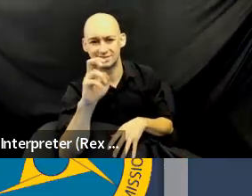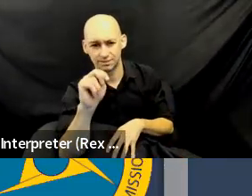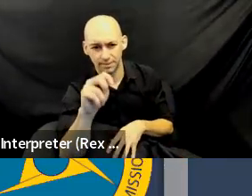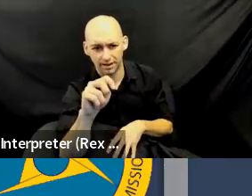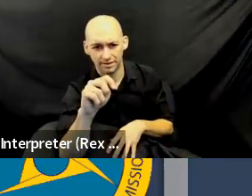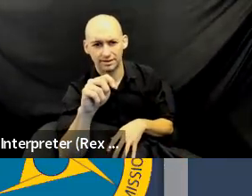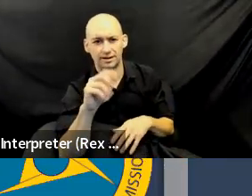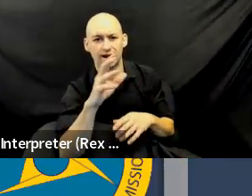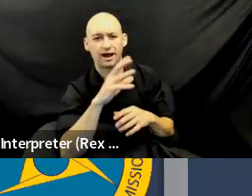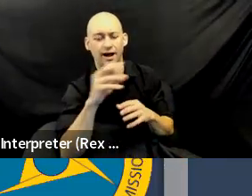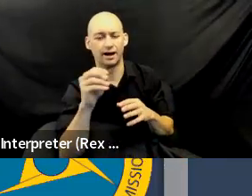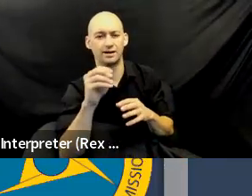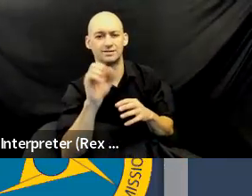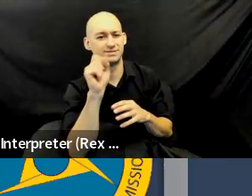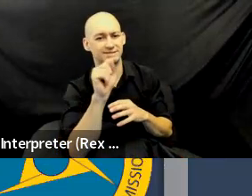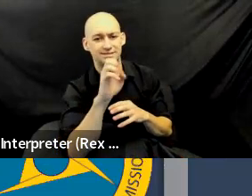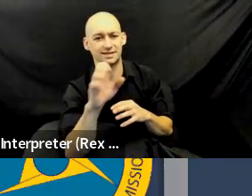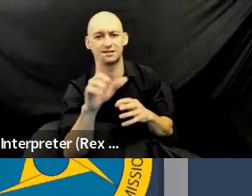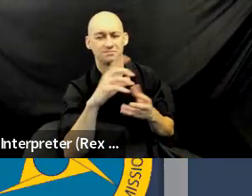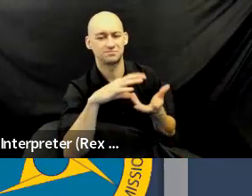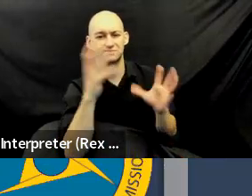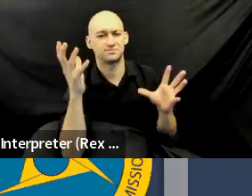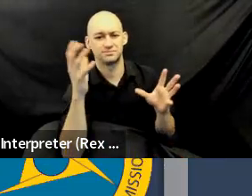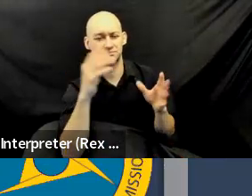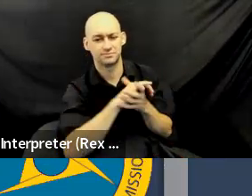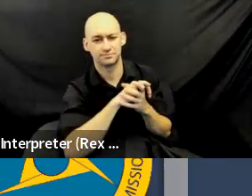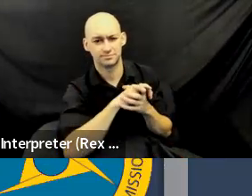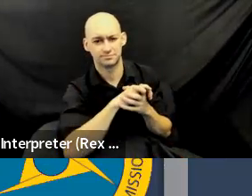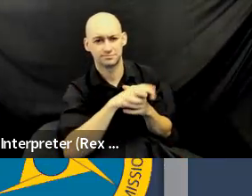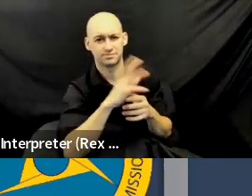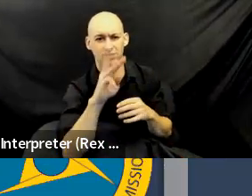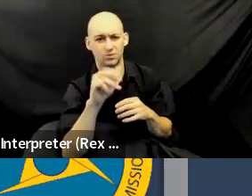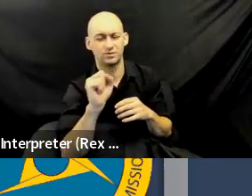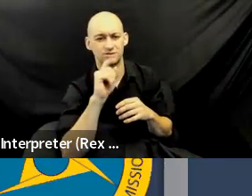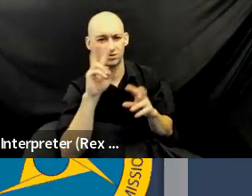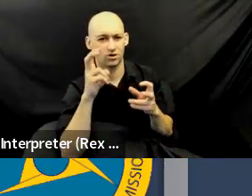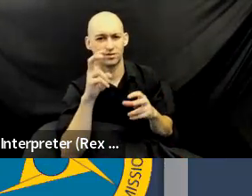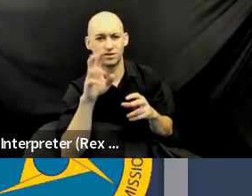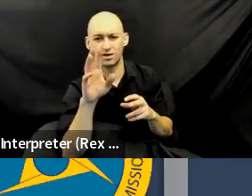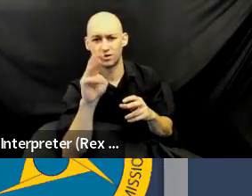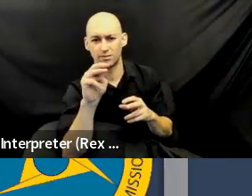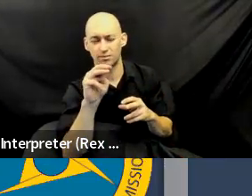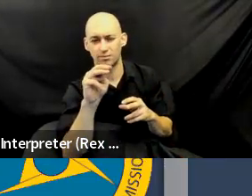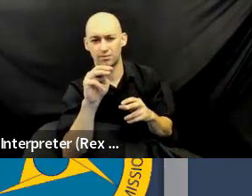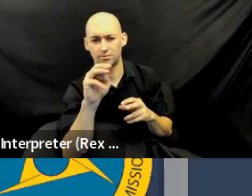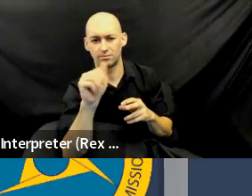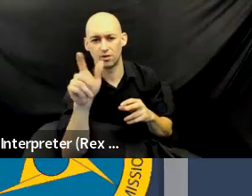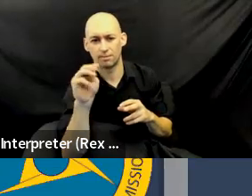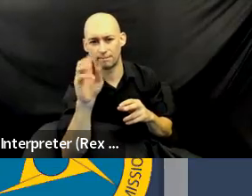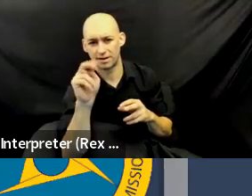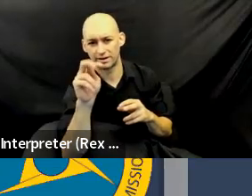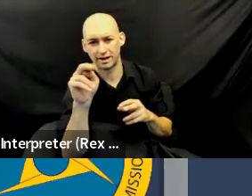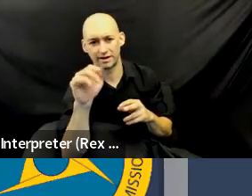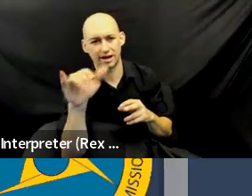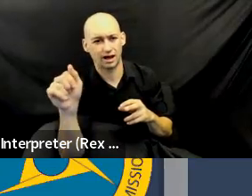and steel and mess. It was dubbed La Montaña by the environmental justice advocates